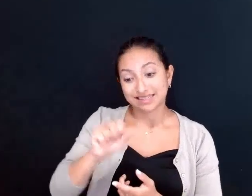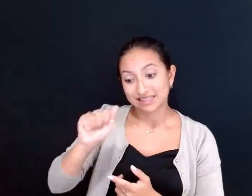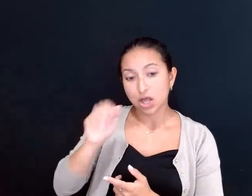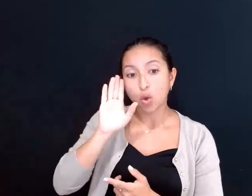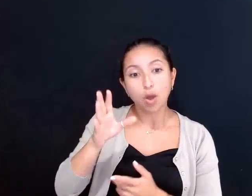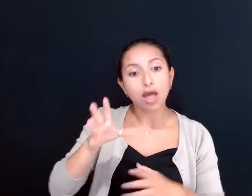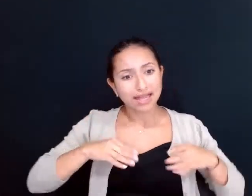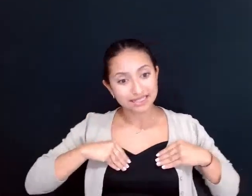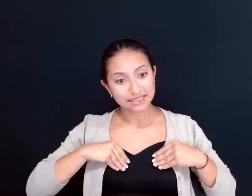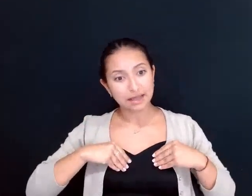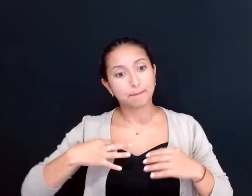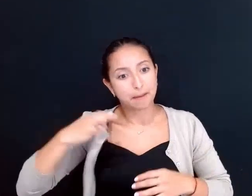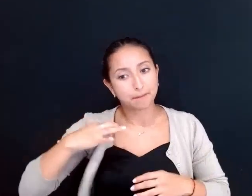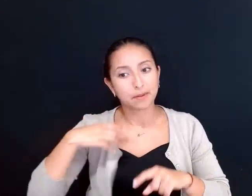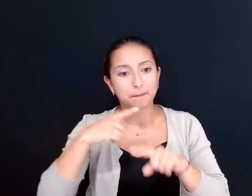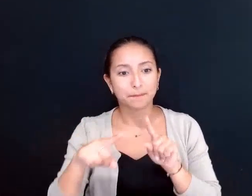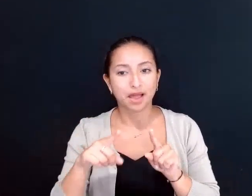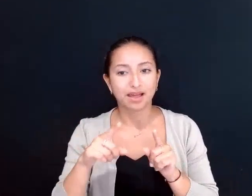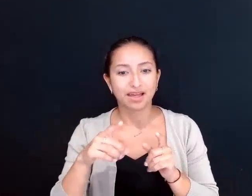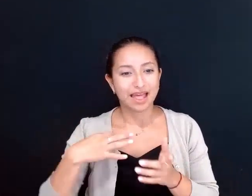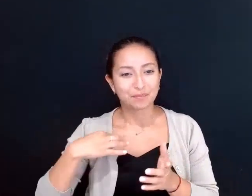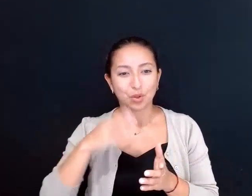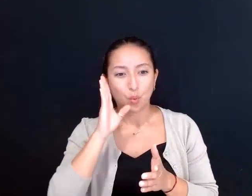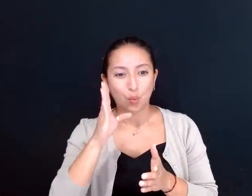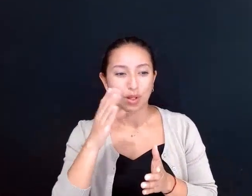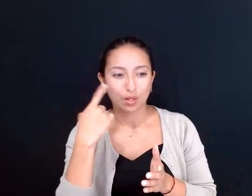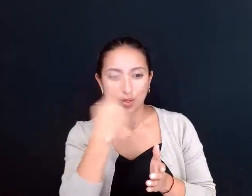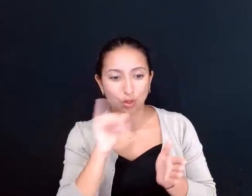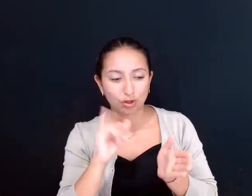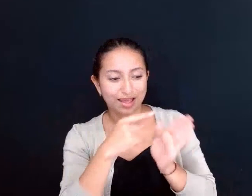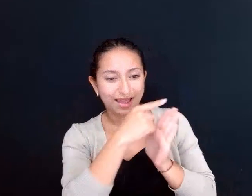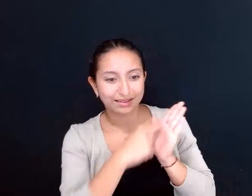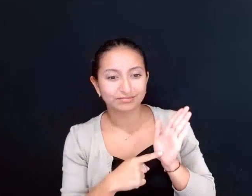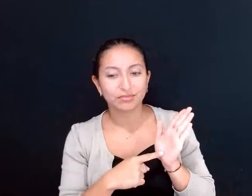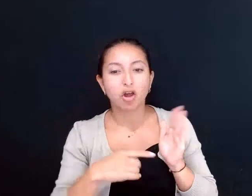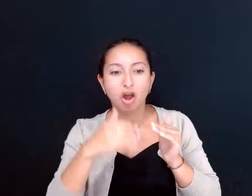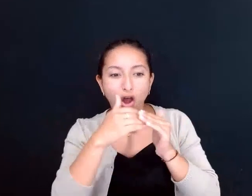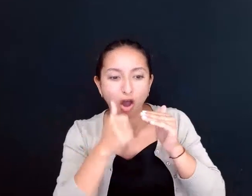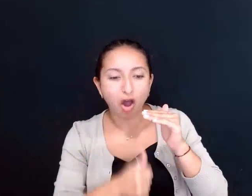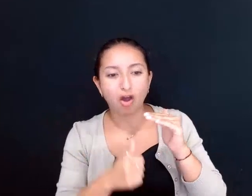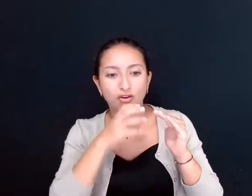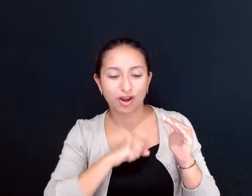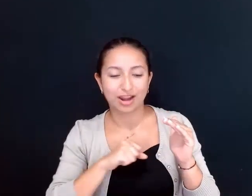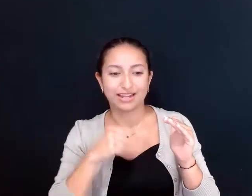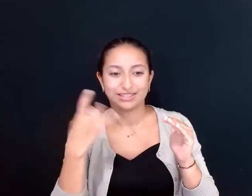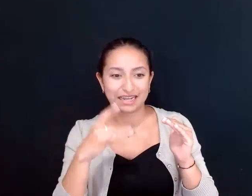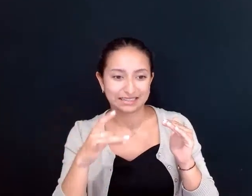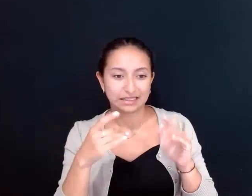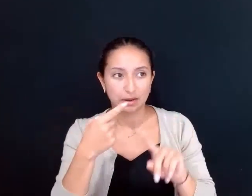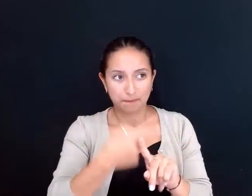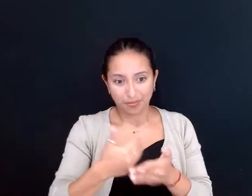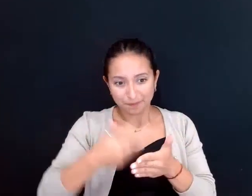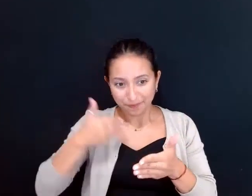the application is going to look like it's a child under the age of 18 the month before. So the